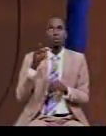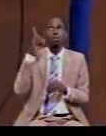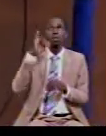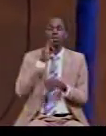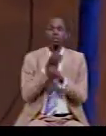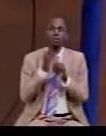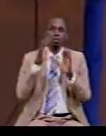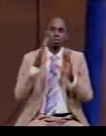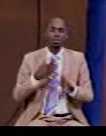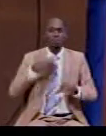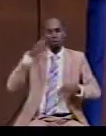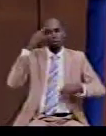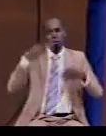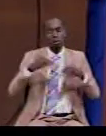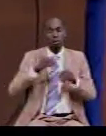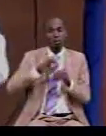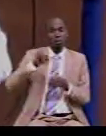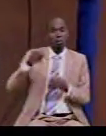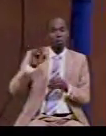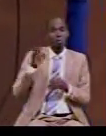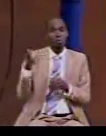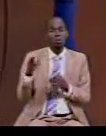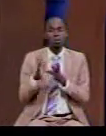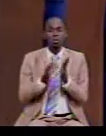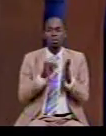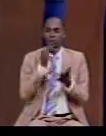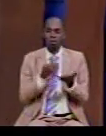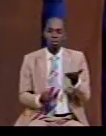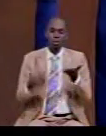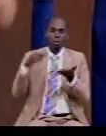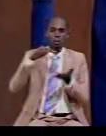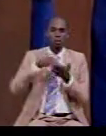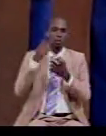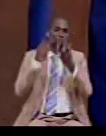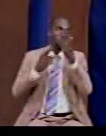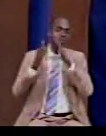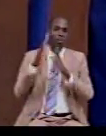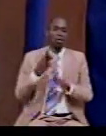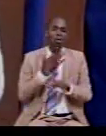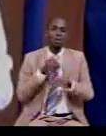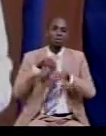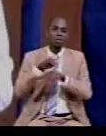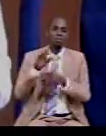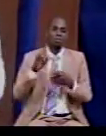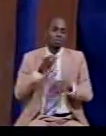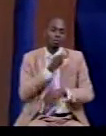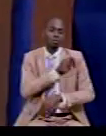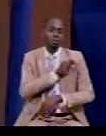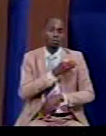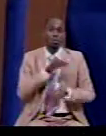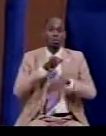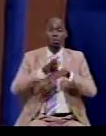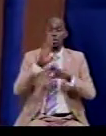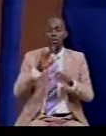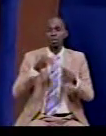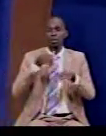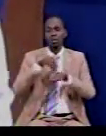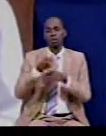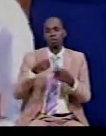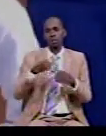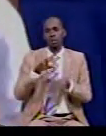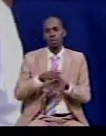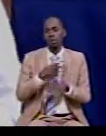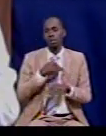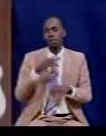missionary sent to the ends of the earth. And in Micah, he's the ruler to the world from Bethlehem. In Nahum, he's our stronghold in the day of